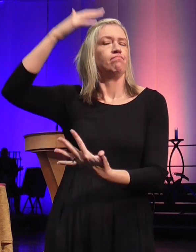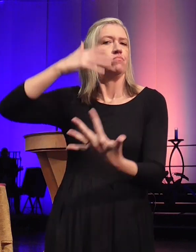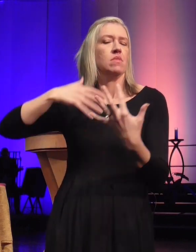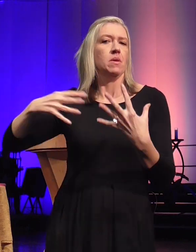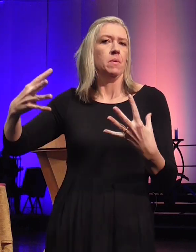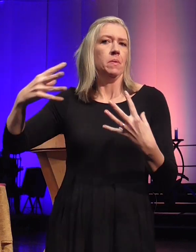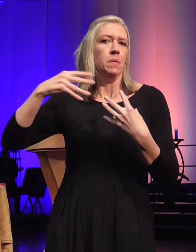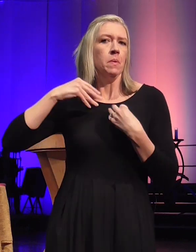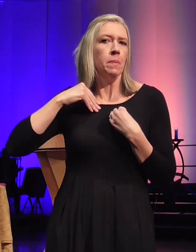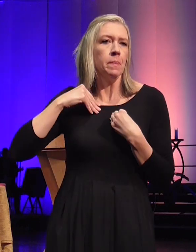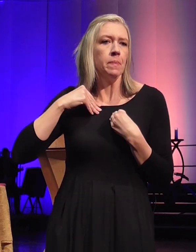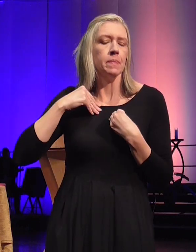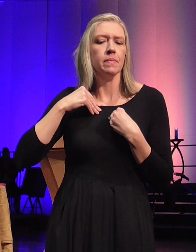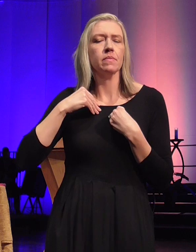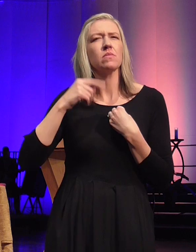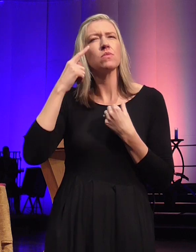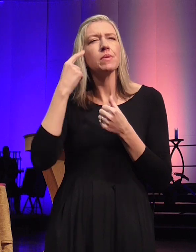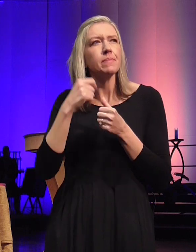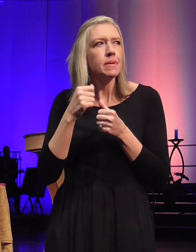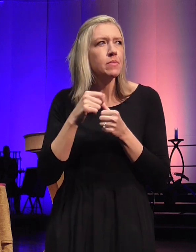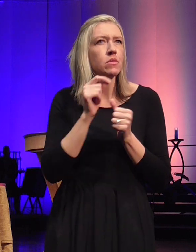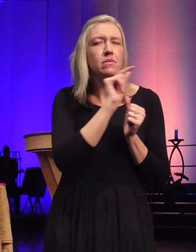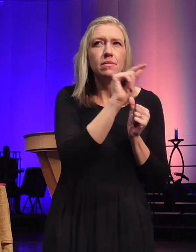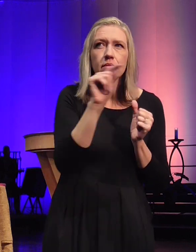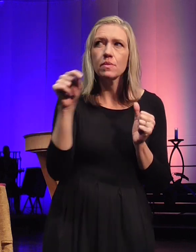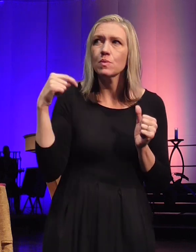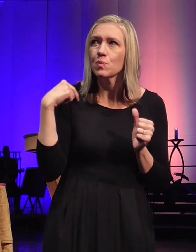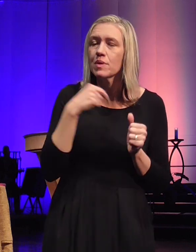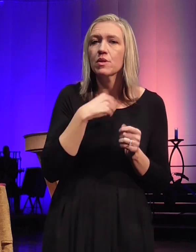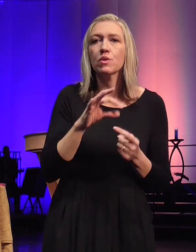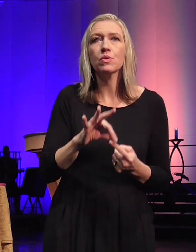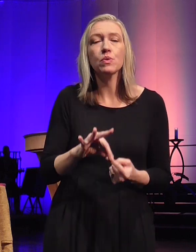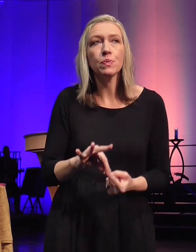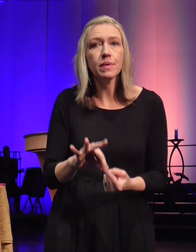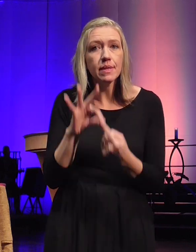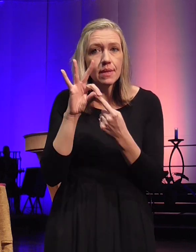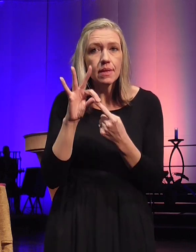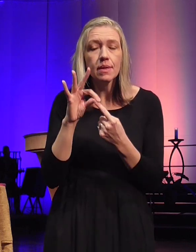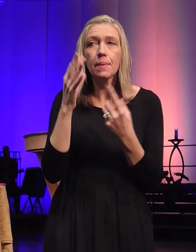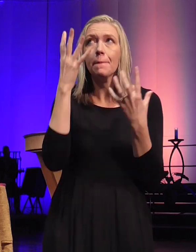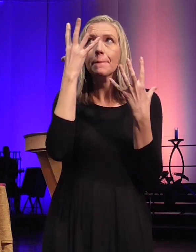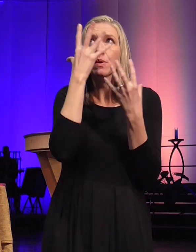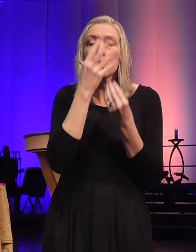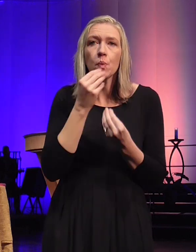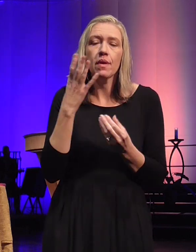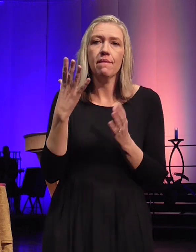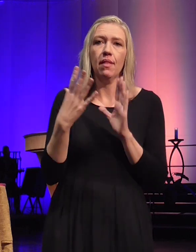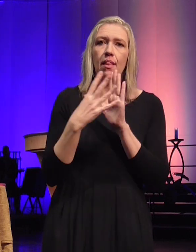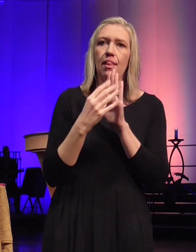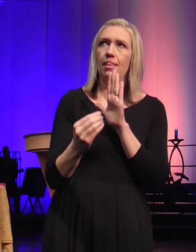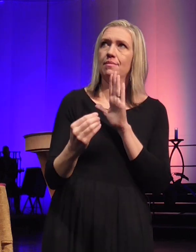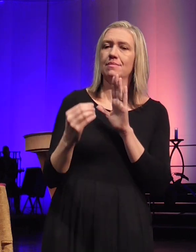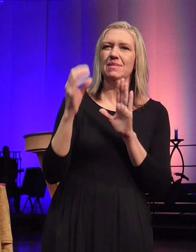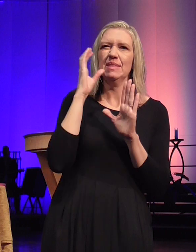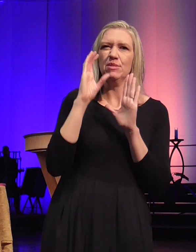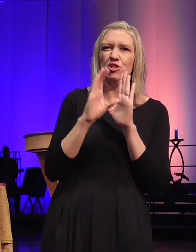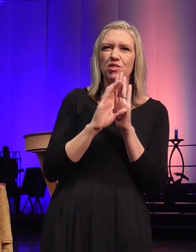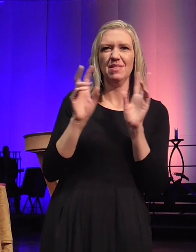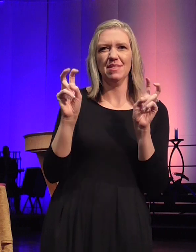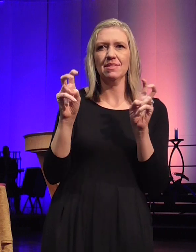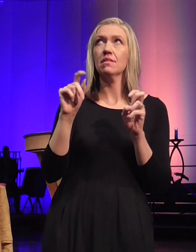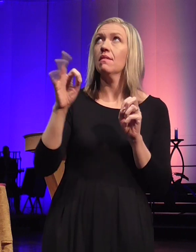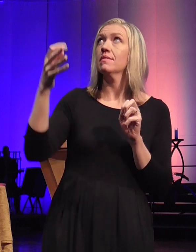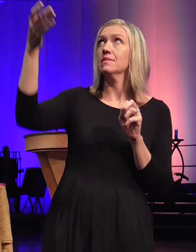to remember that we are unique, beautiful images of the divine.